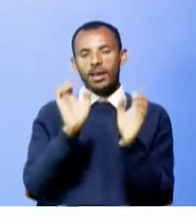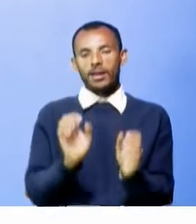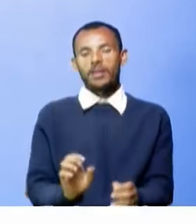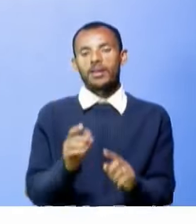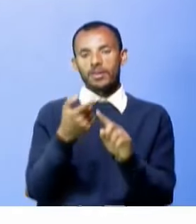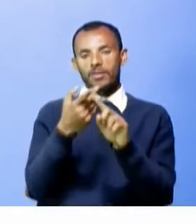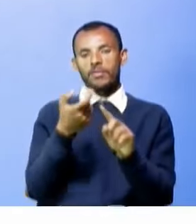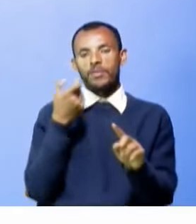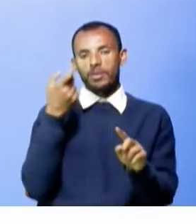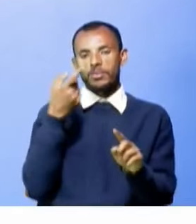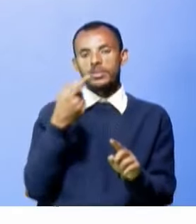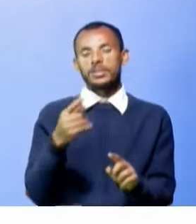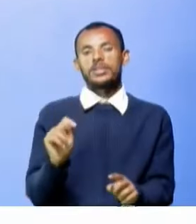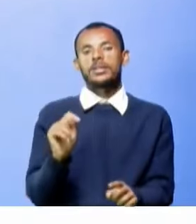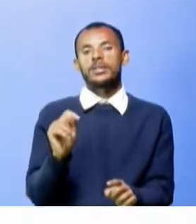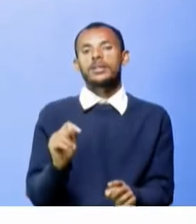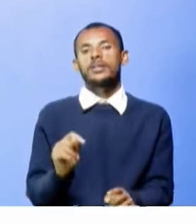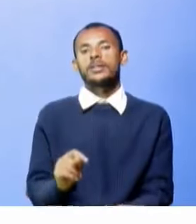from the cards.